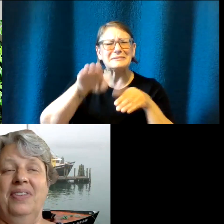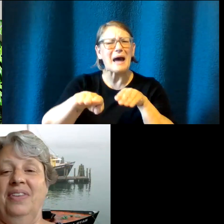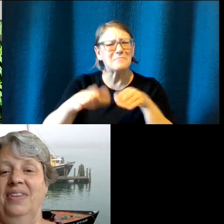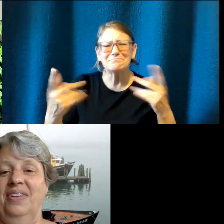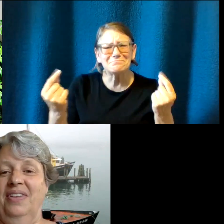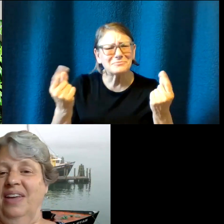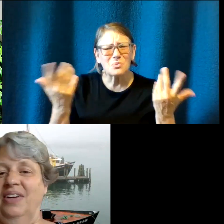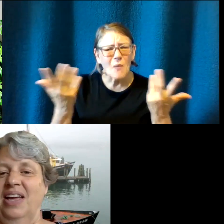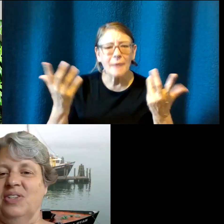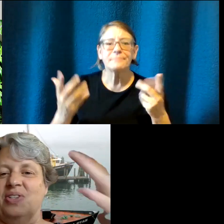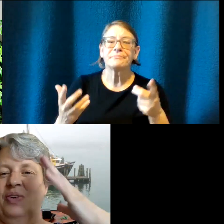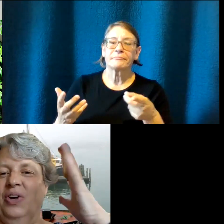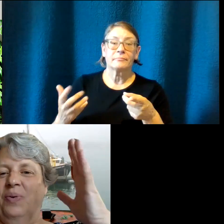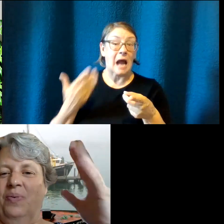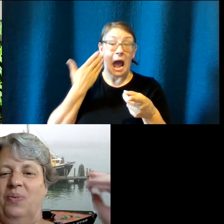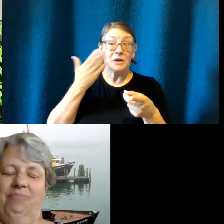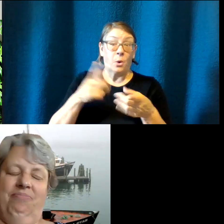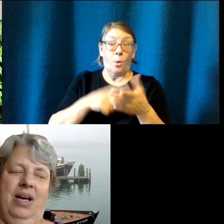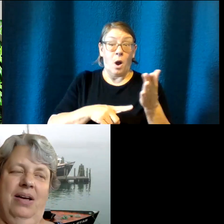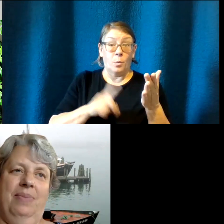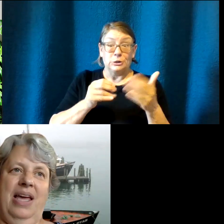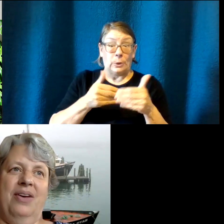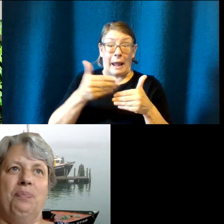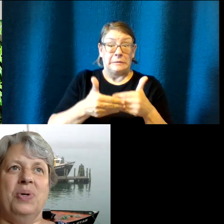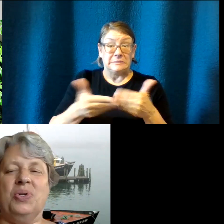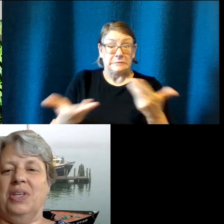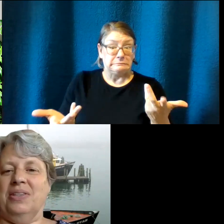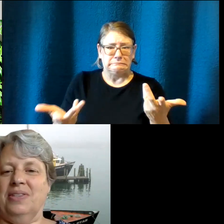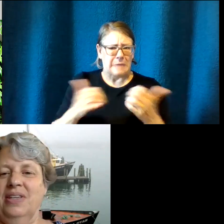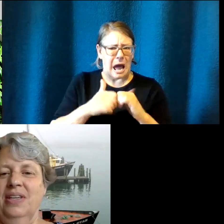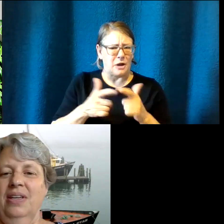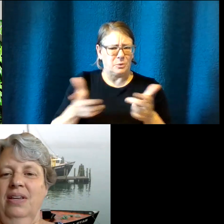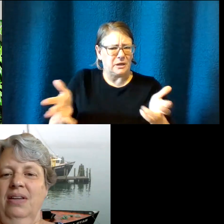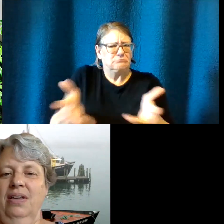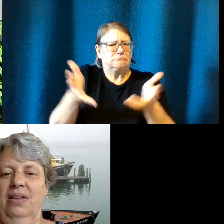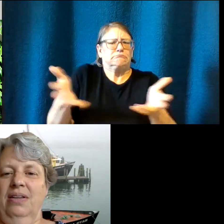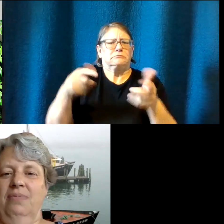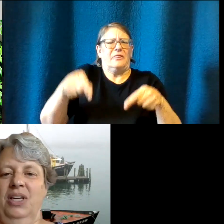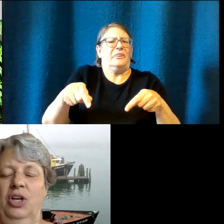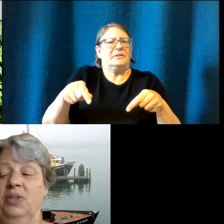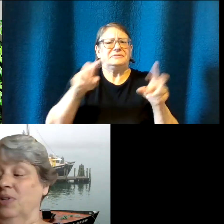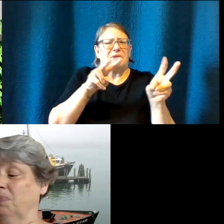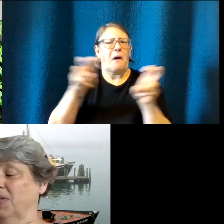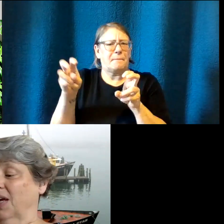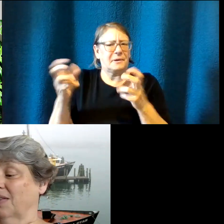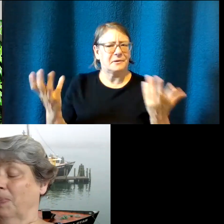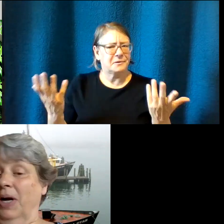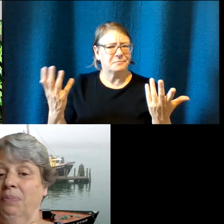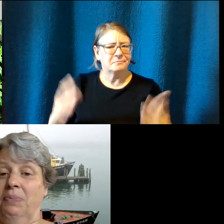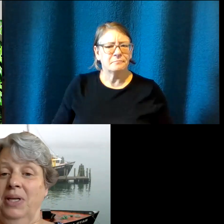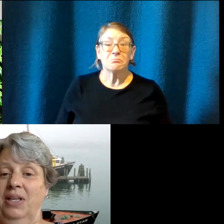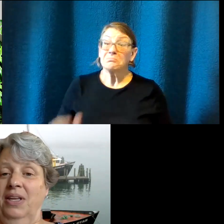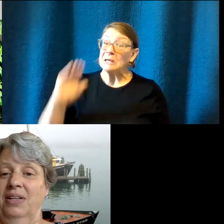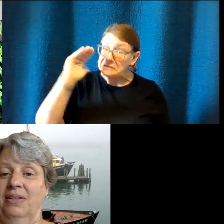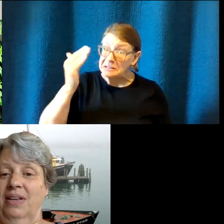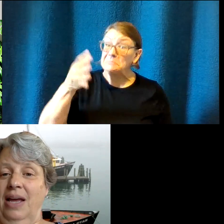what, yeah. I just don't know how to push this. You know, it seems like it's a